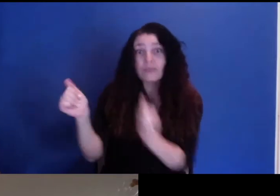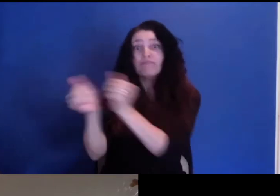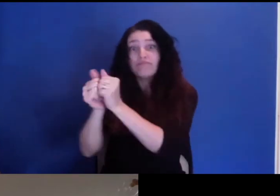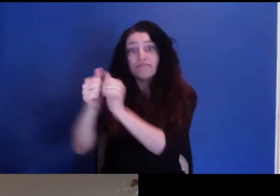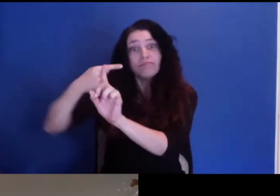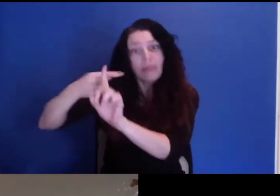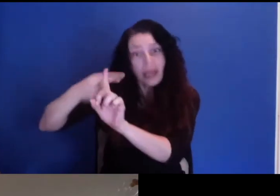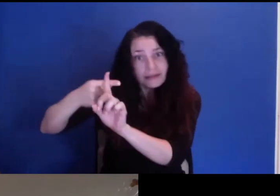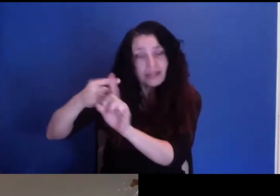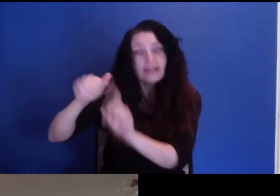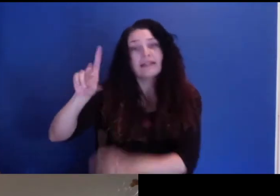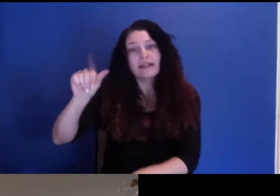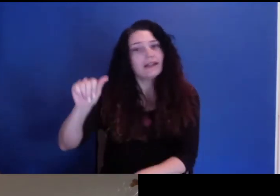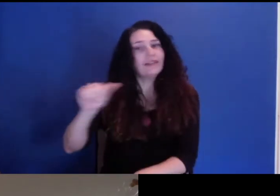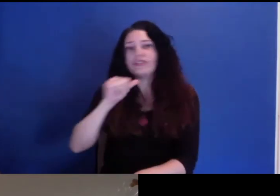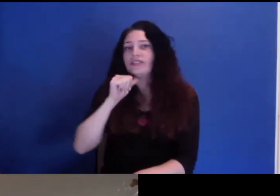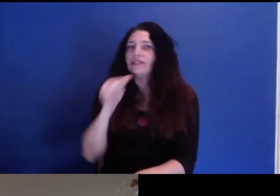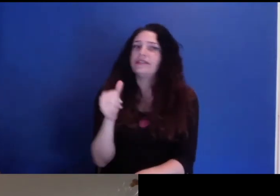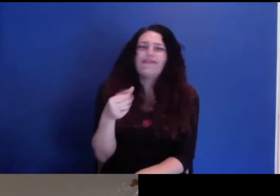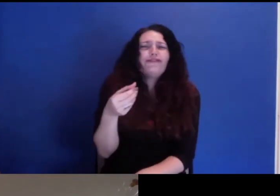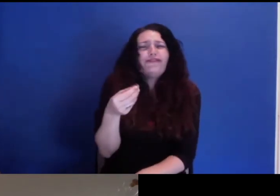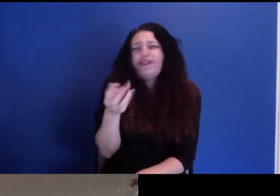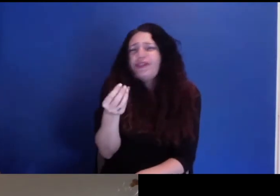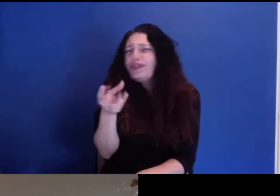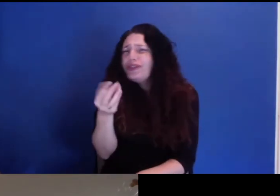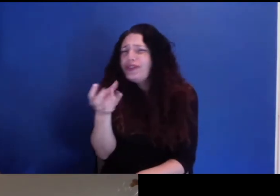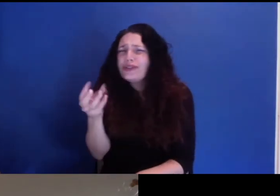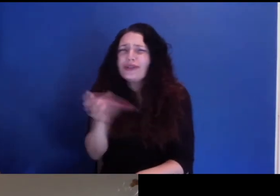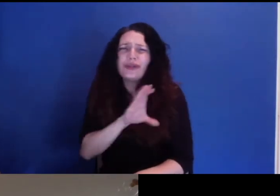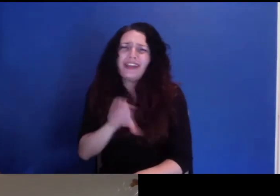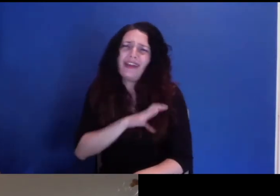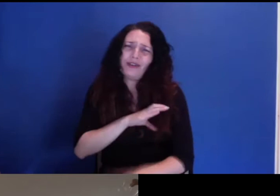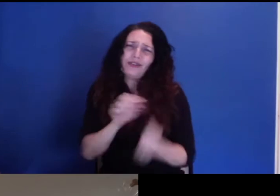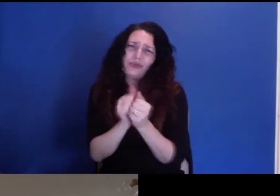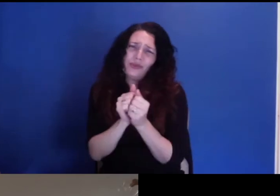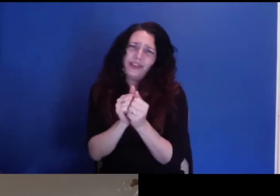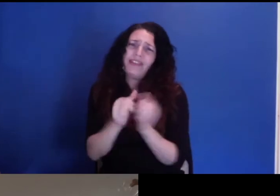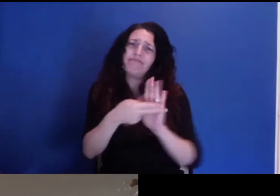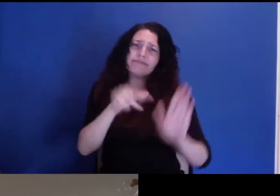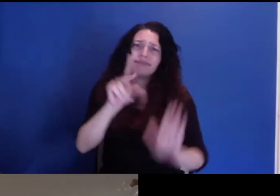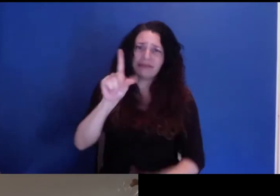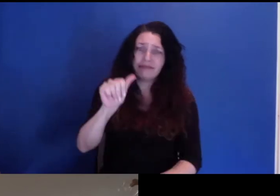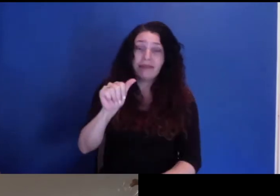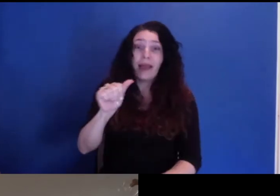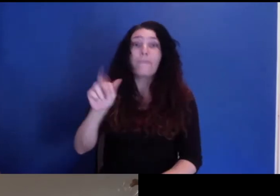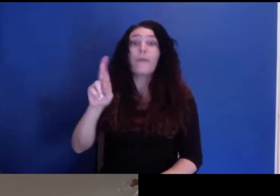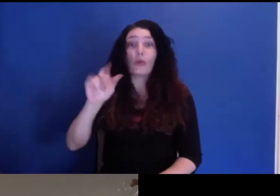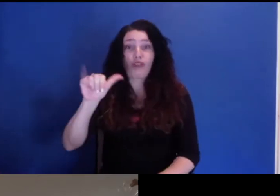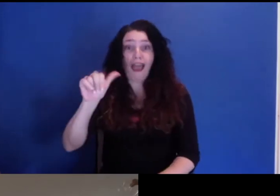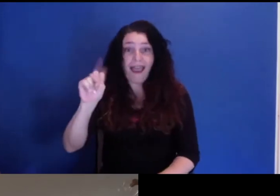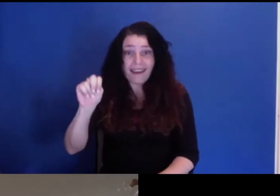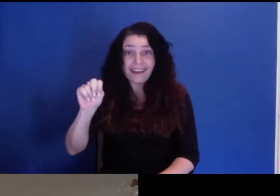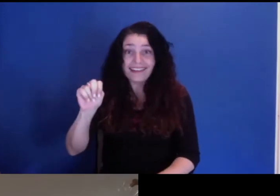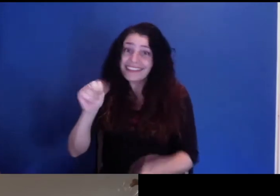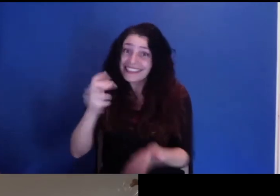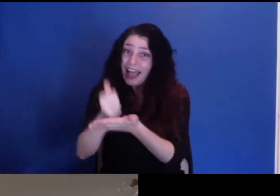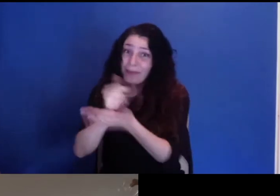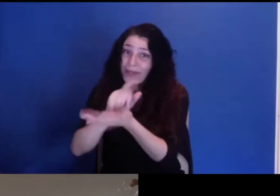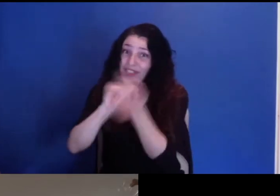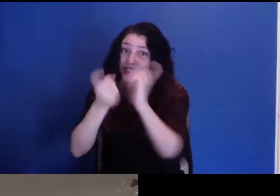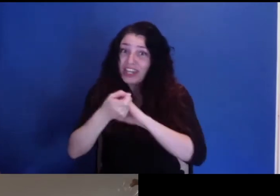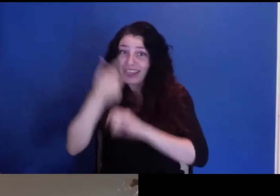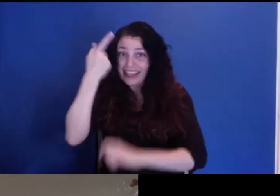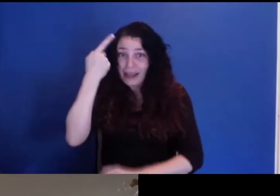are too few LGBTQ characters with disabilities. Ryan O'Connell is helping to change that. His Emmy-nominated